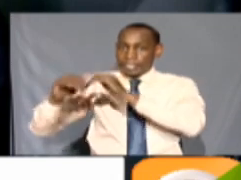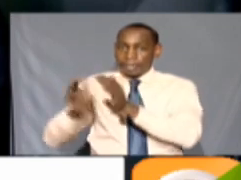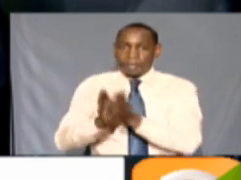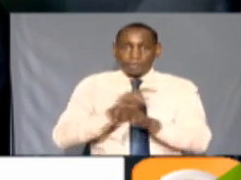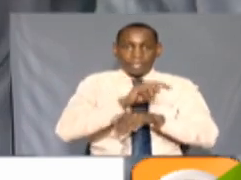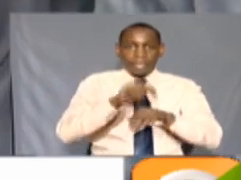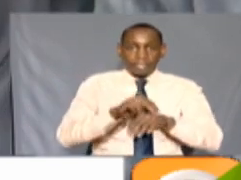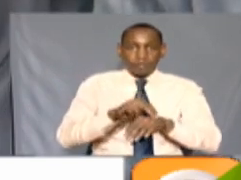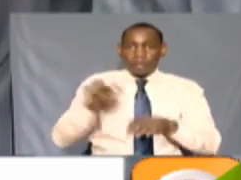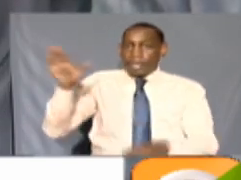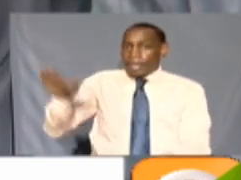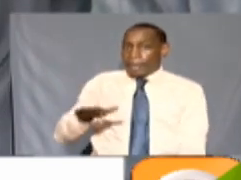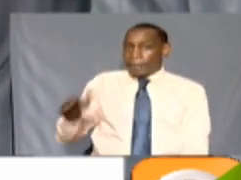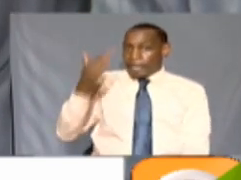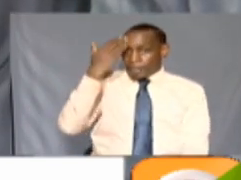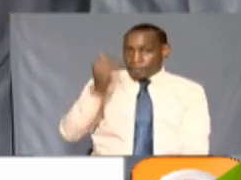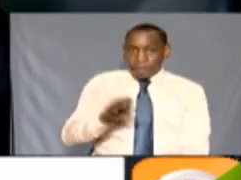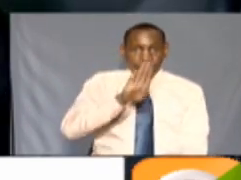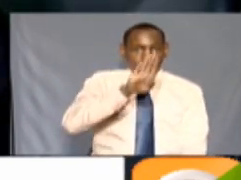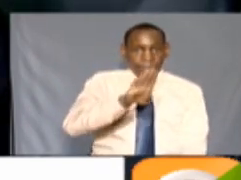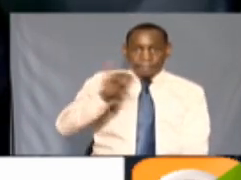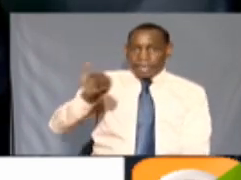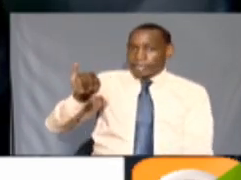national parliament. Because BBI itself